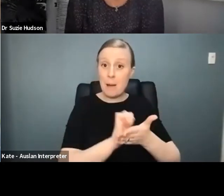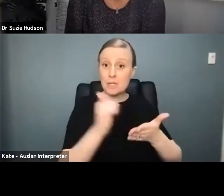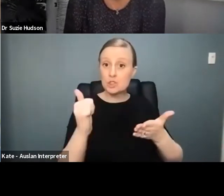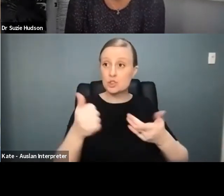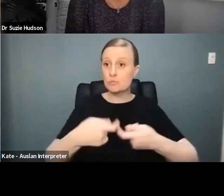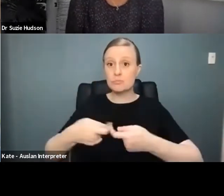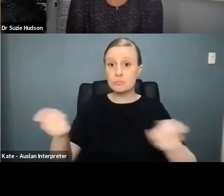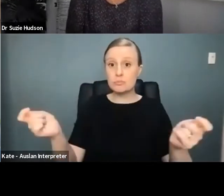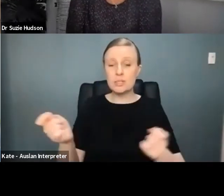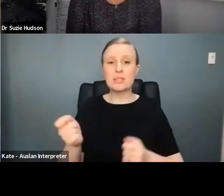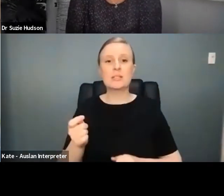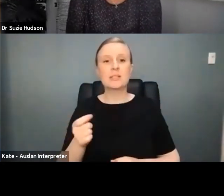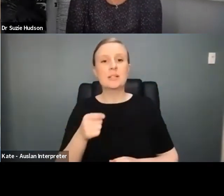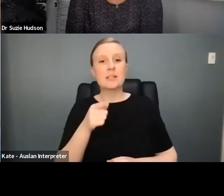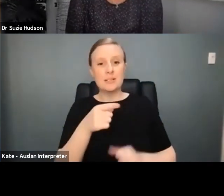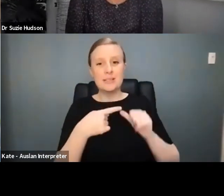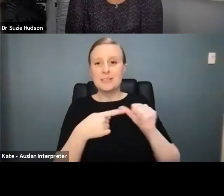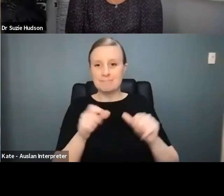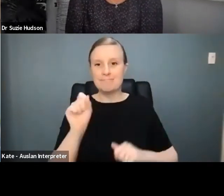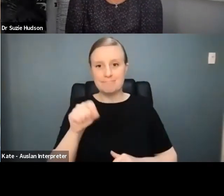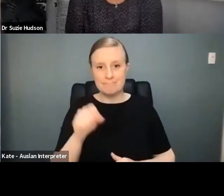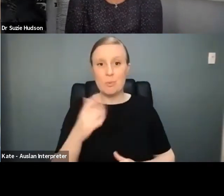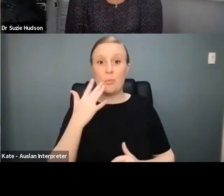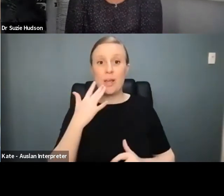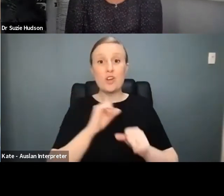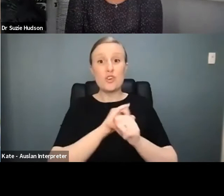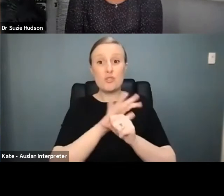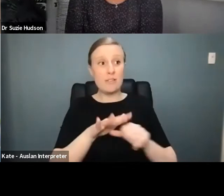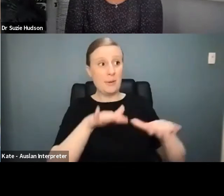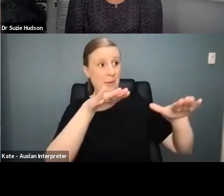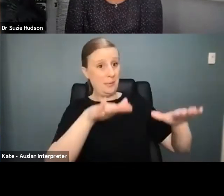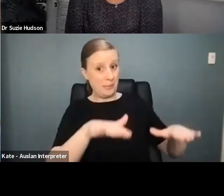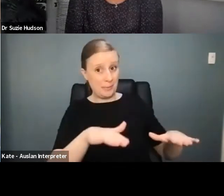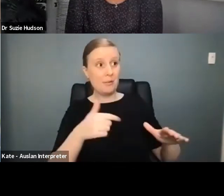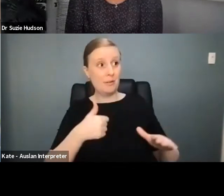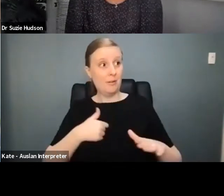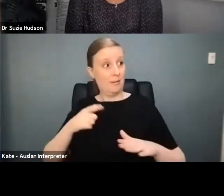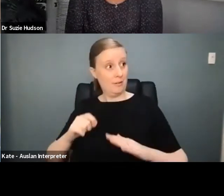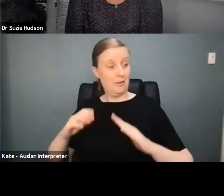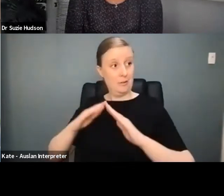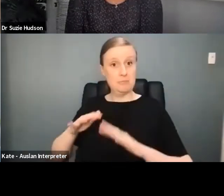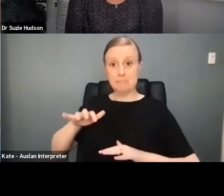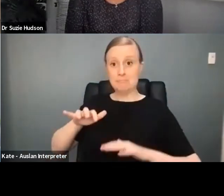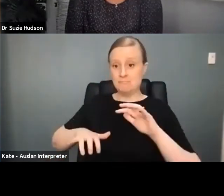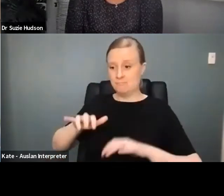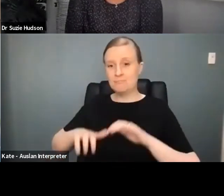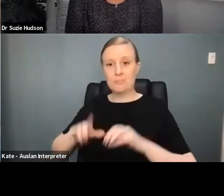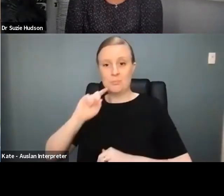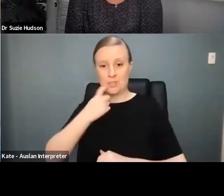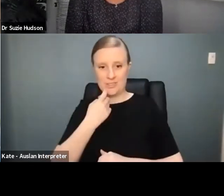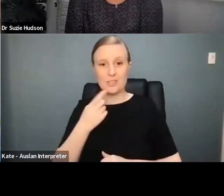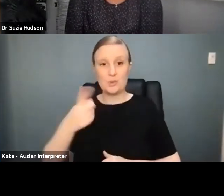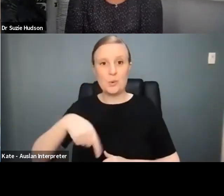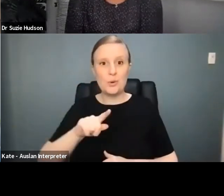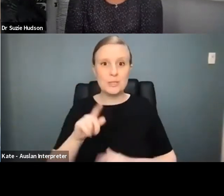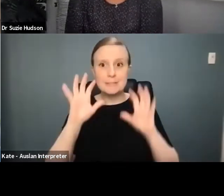with my keyboard, absolutely. So everyone keep open for drshawngreen.com.au. Okay. There's